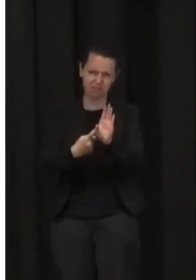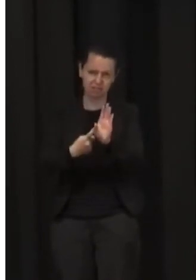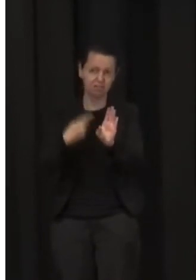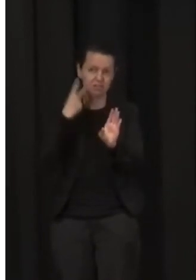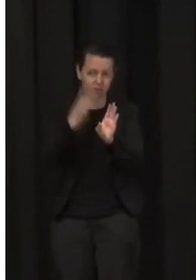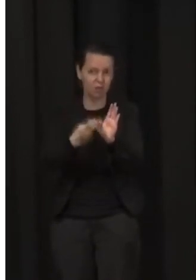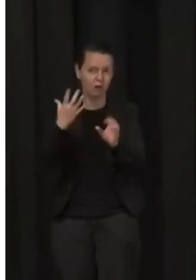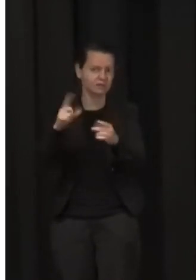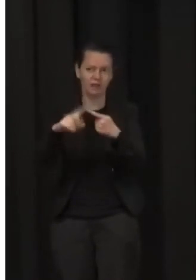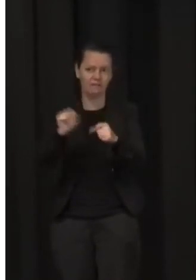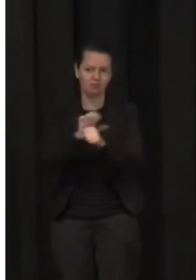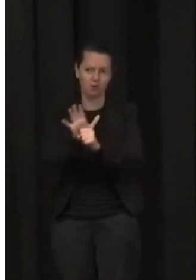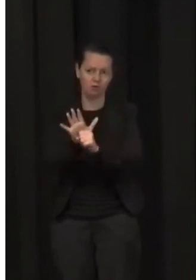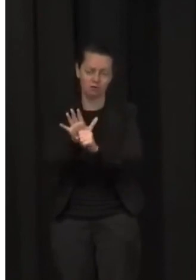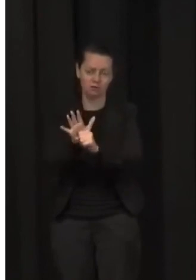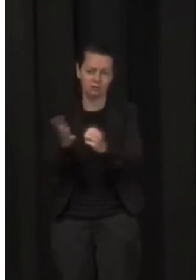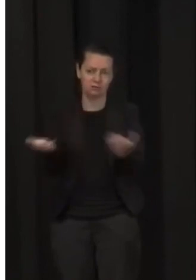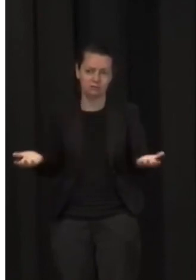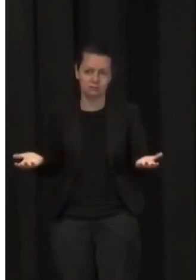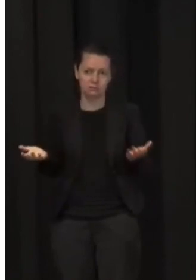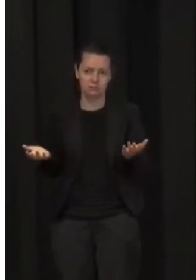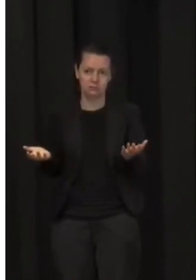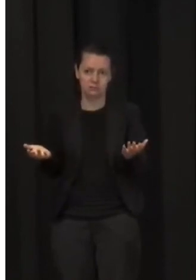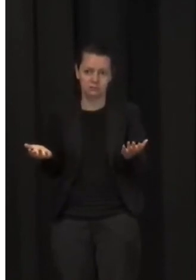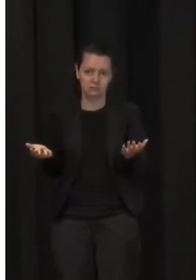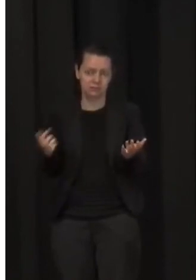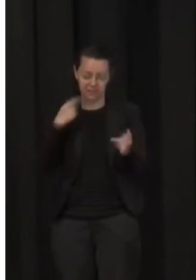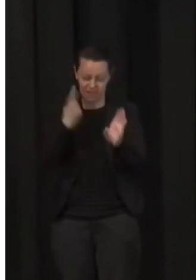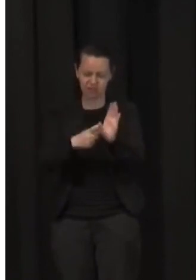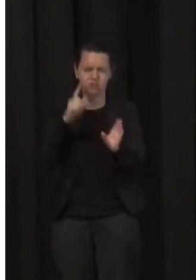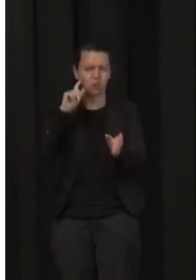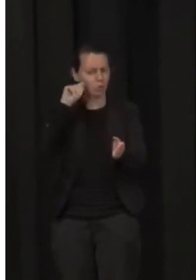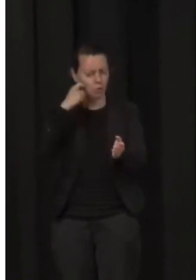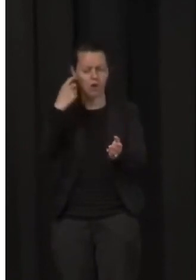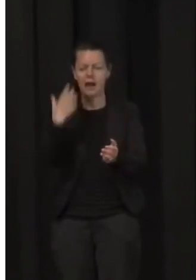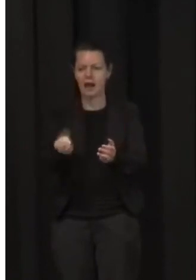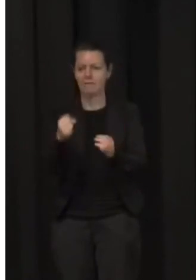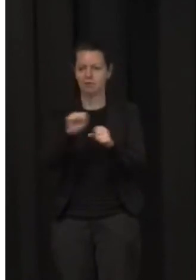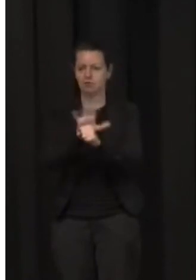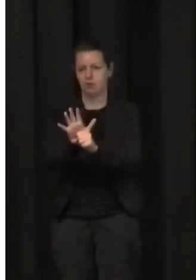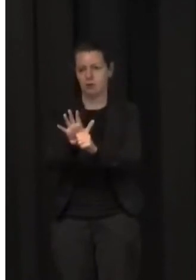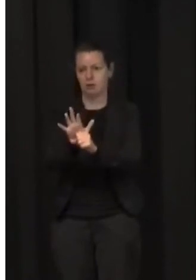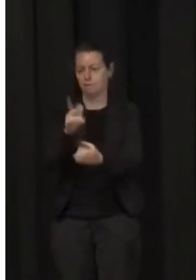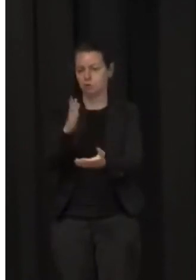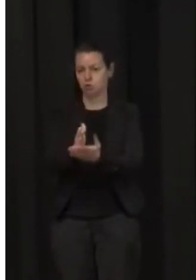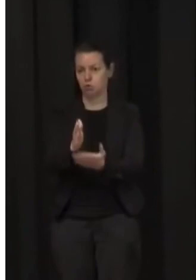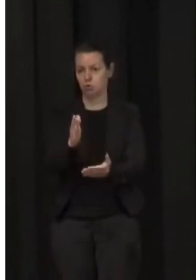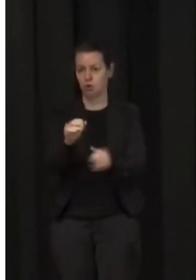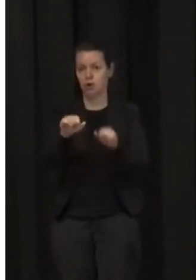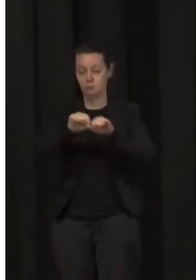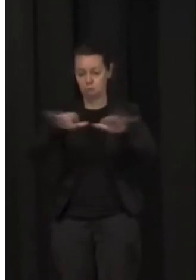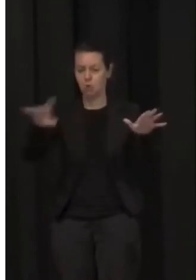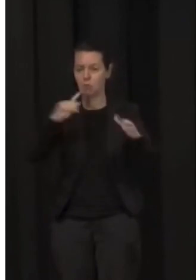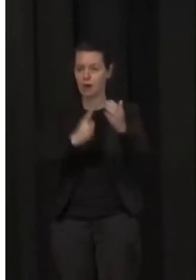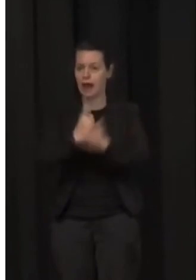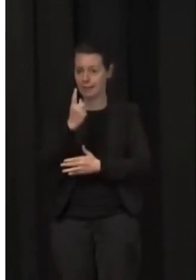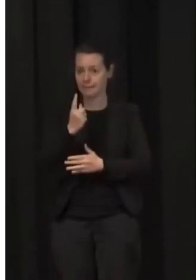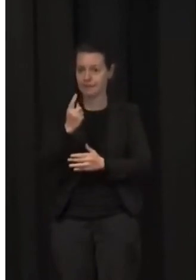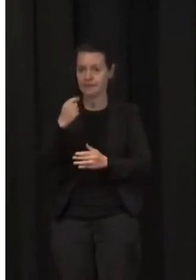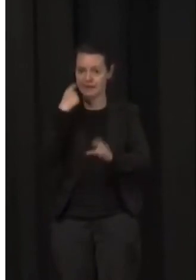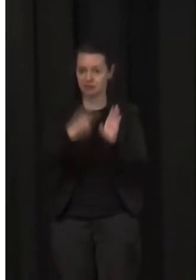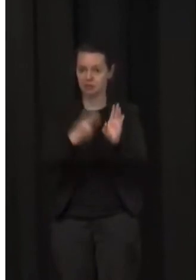being vaccinated. This will be well into 2022, well and truly into 2022. Then we're going to get into booster issues,